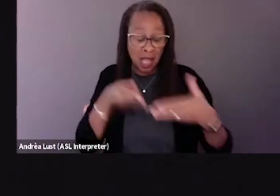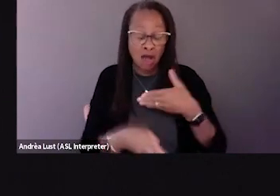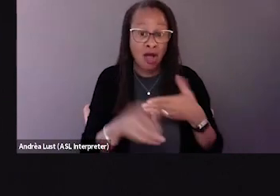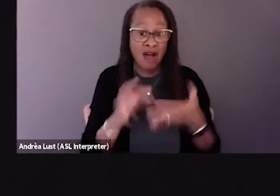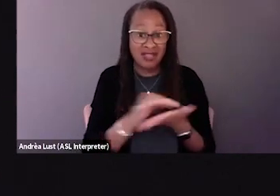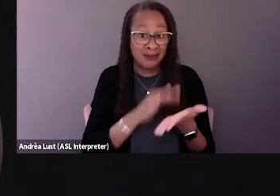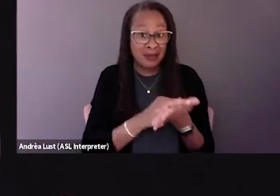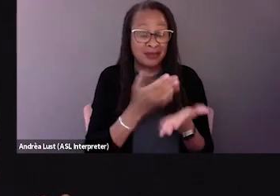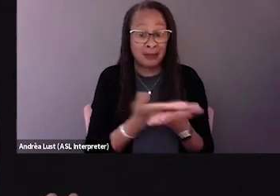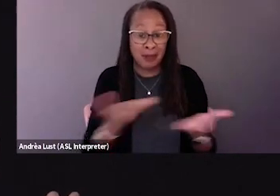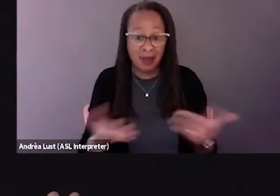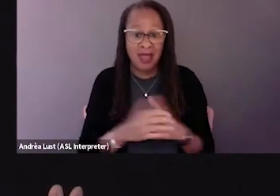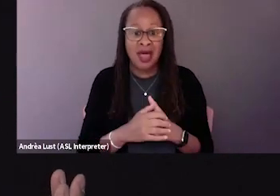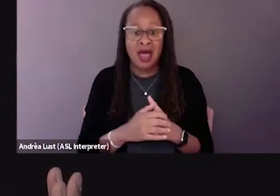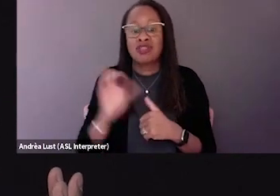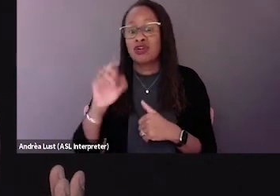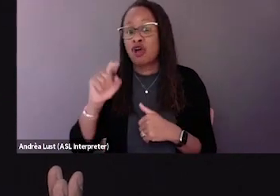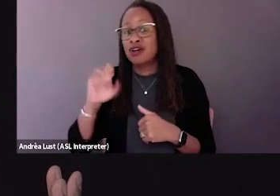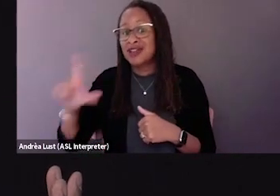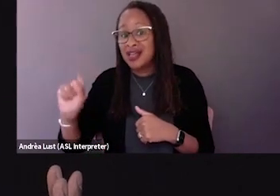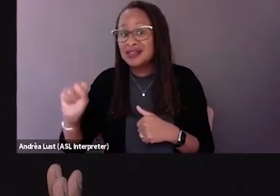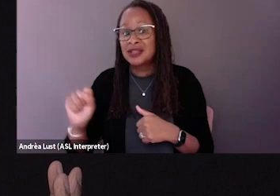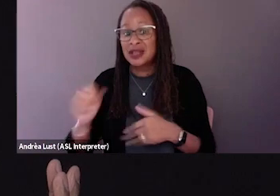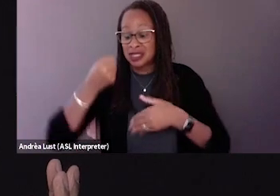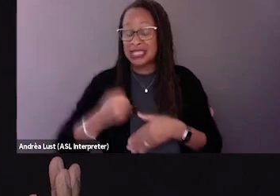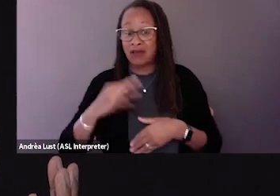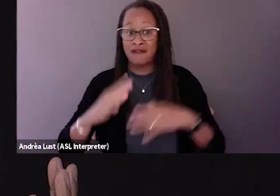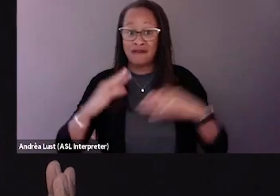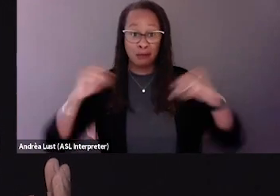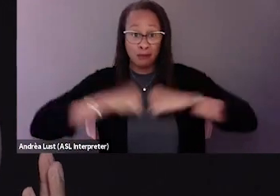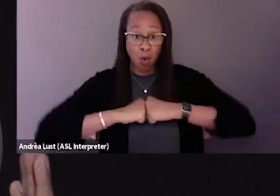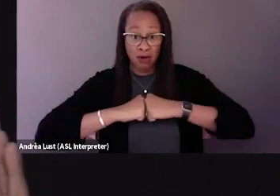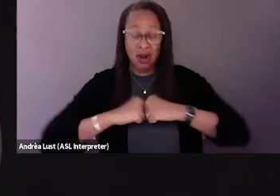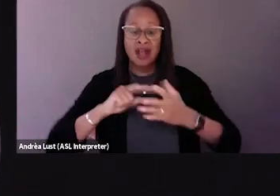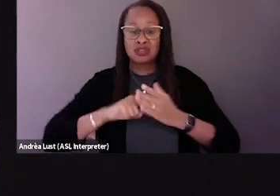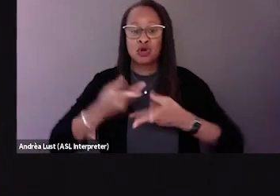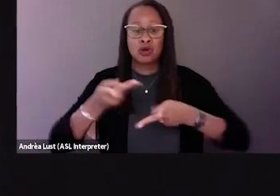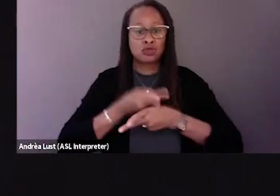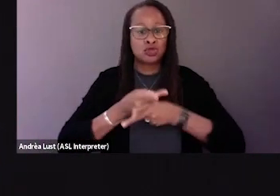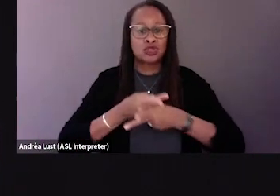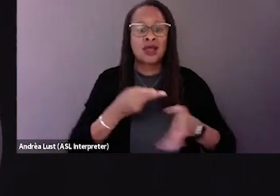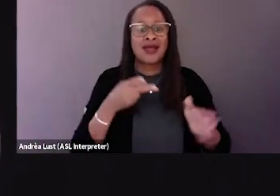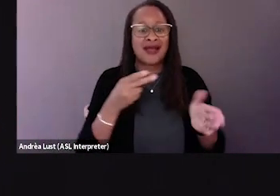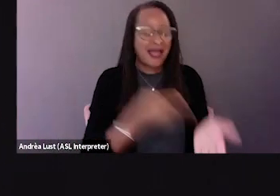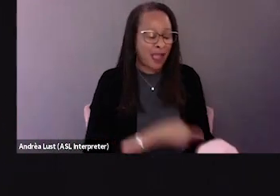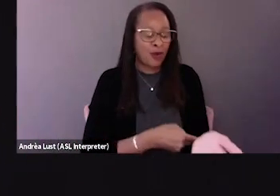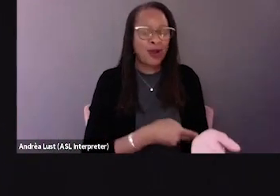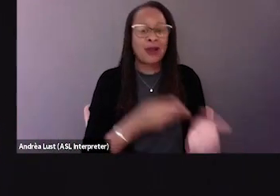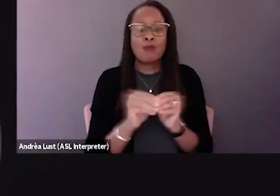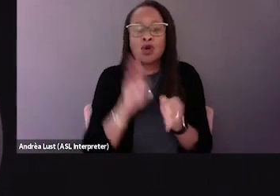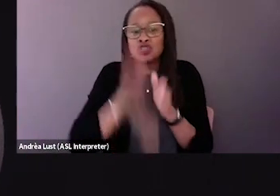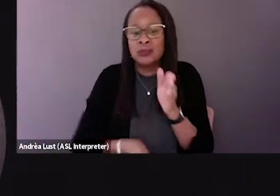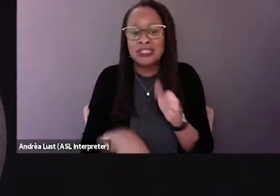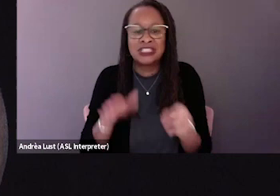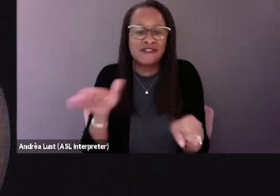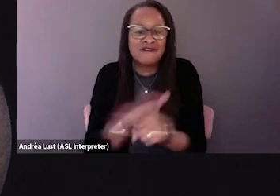supply, the cartels south of the border started producing heroin more cheaply to fill the gap. And